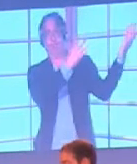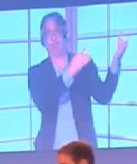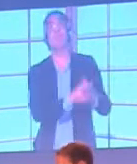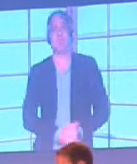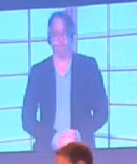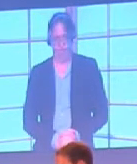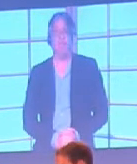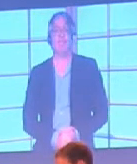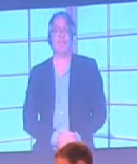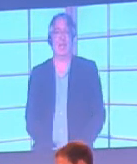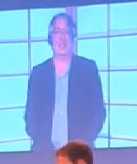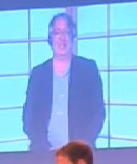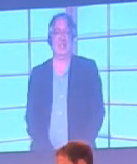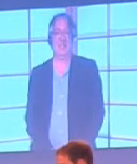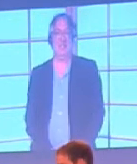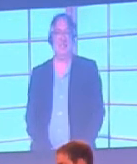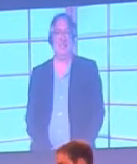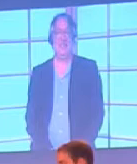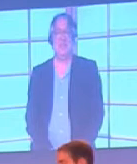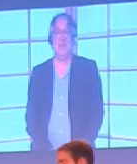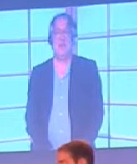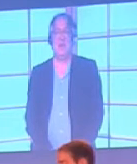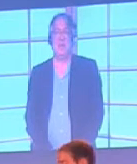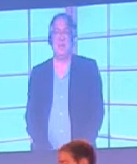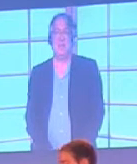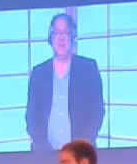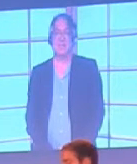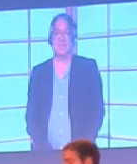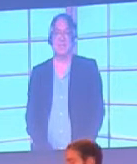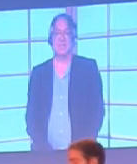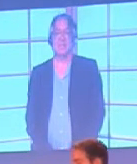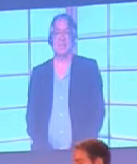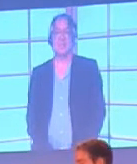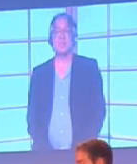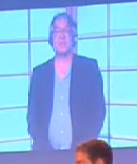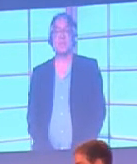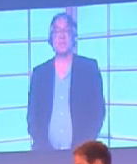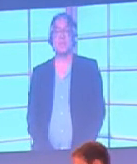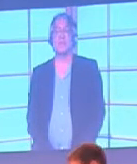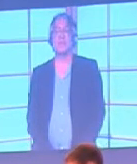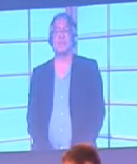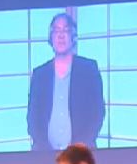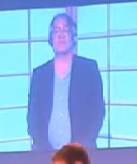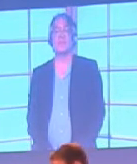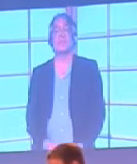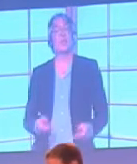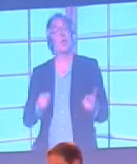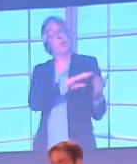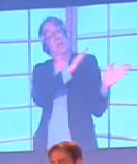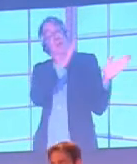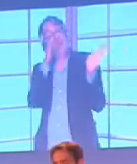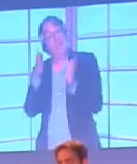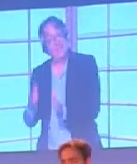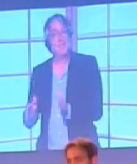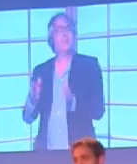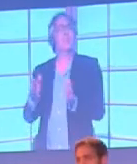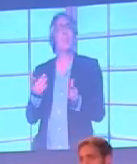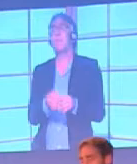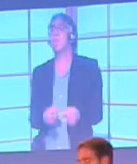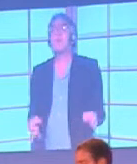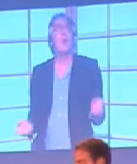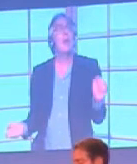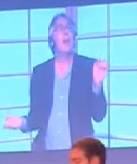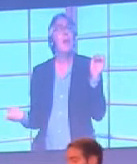So as we move forward, we also have the environmental priorities, which relate as